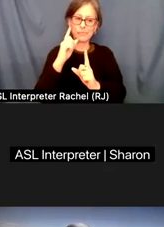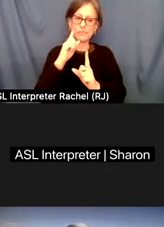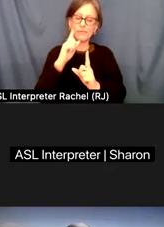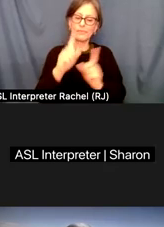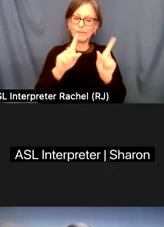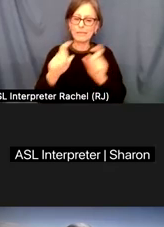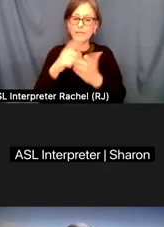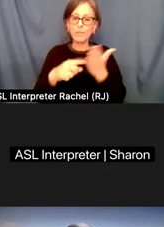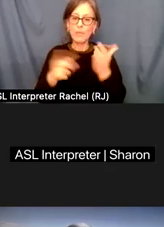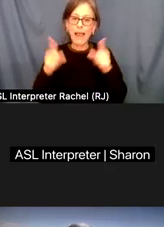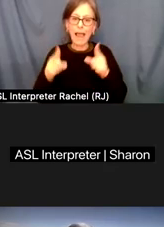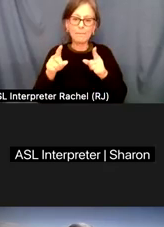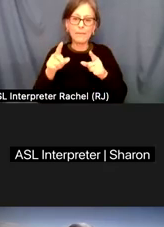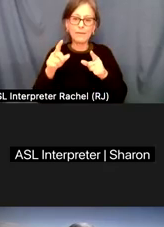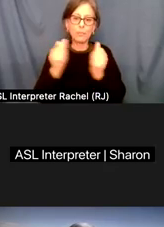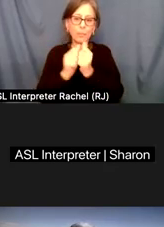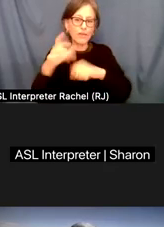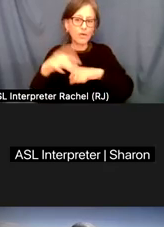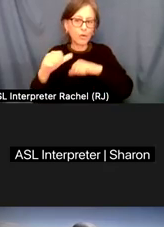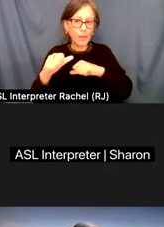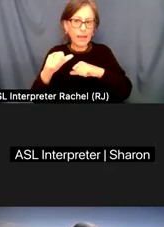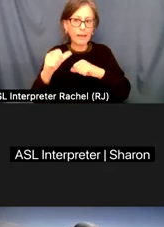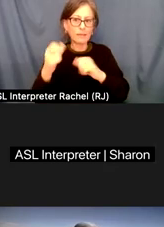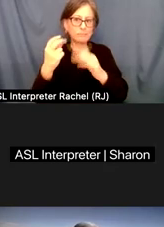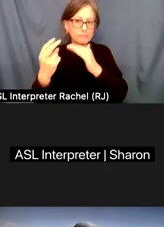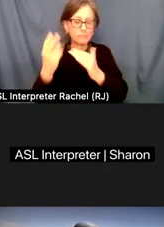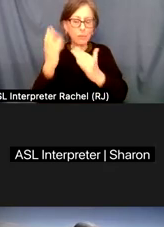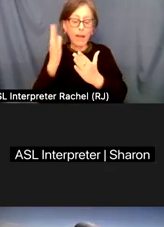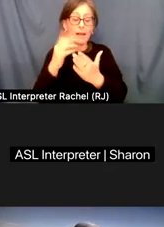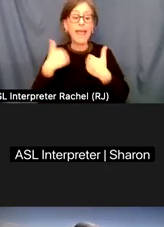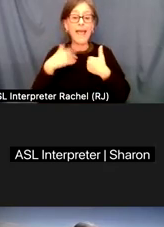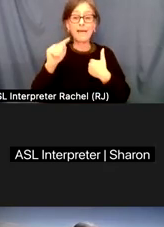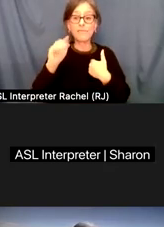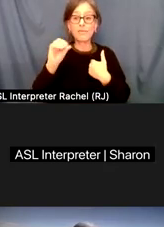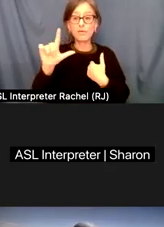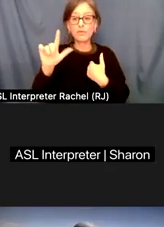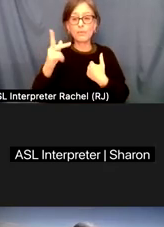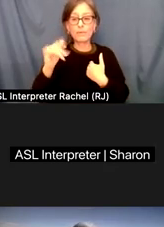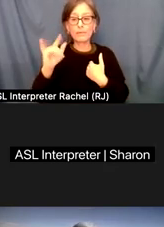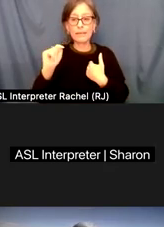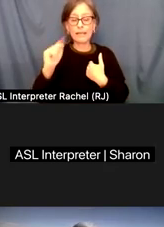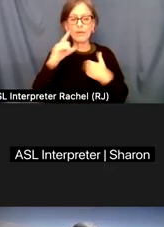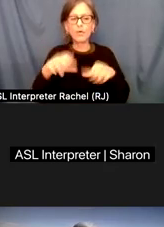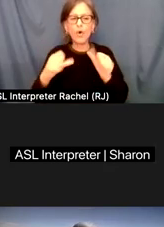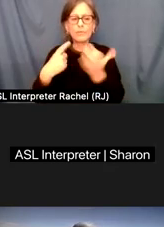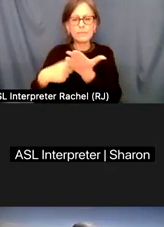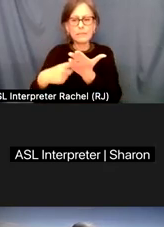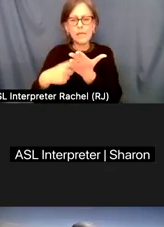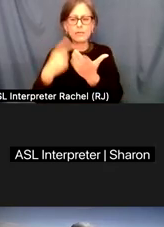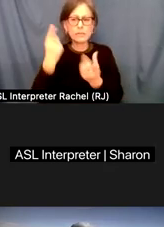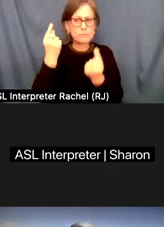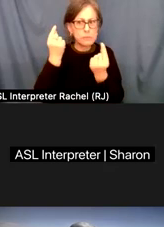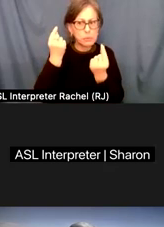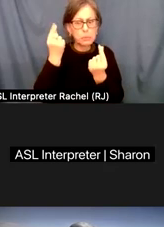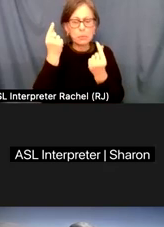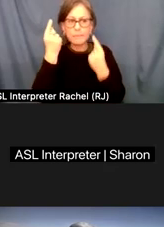will happen when that earthquake happens. And we also developed a toolkit that you can use to conduct discussion-based exercise based on